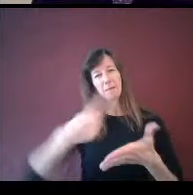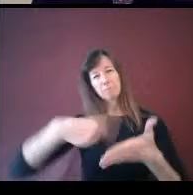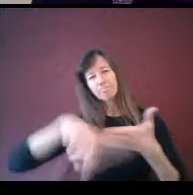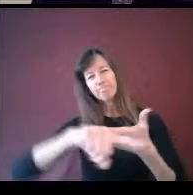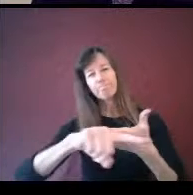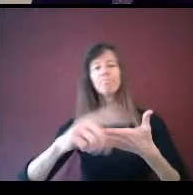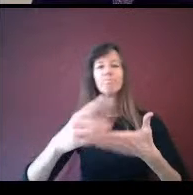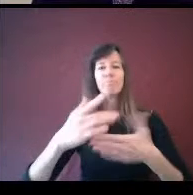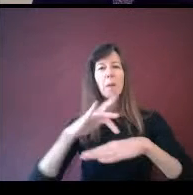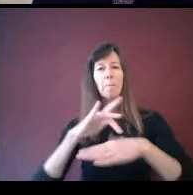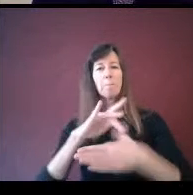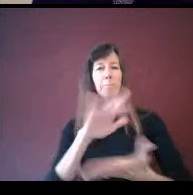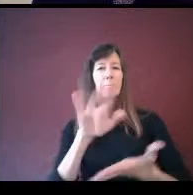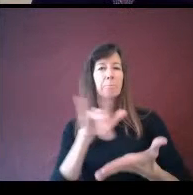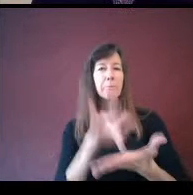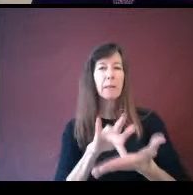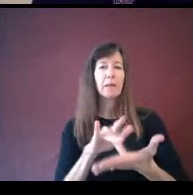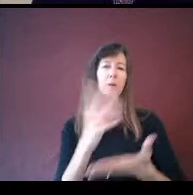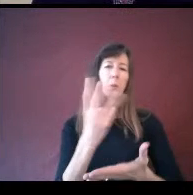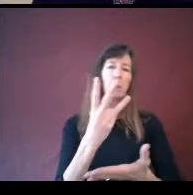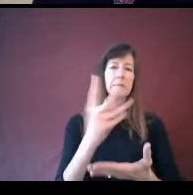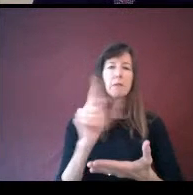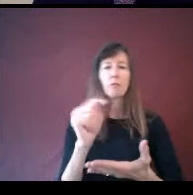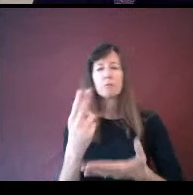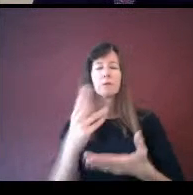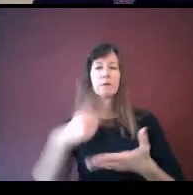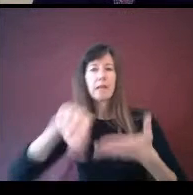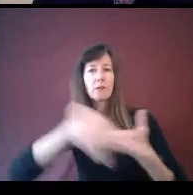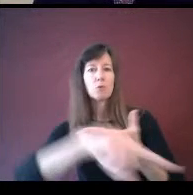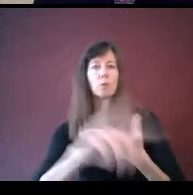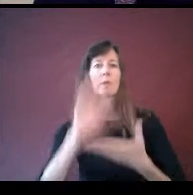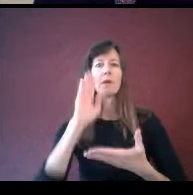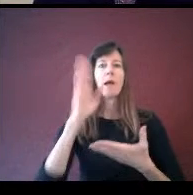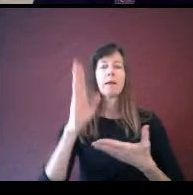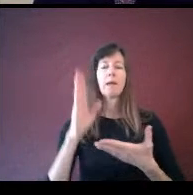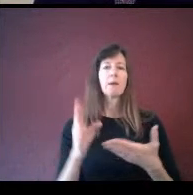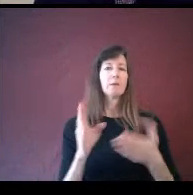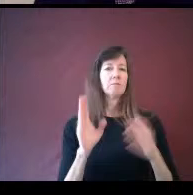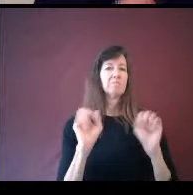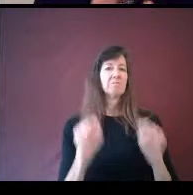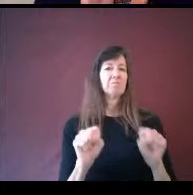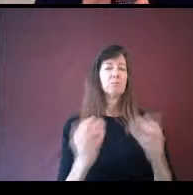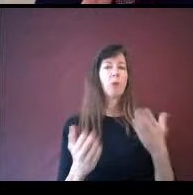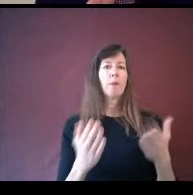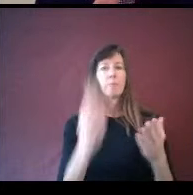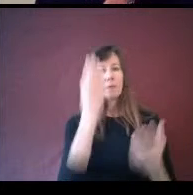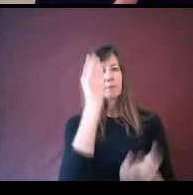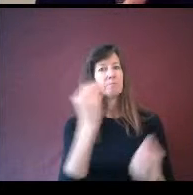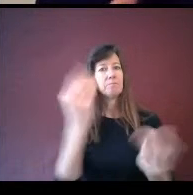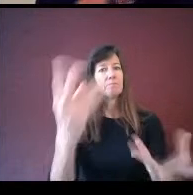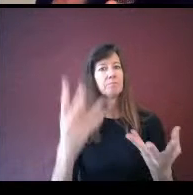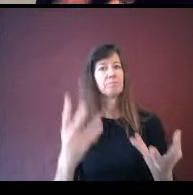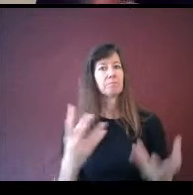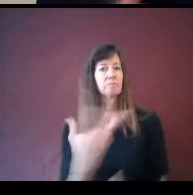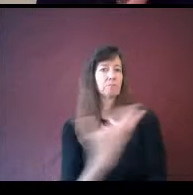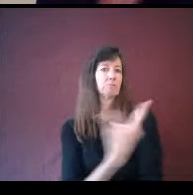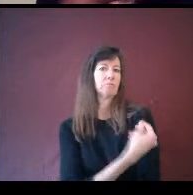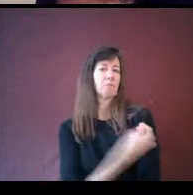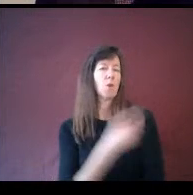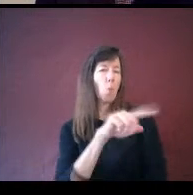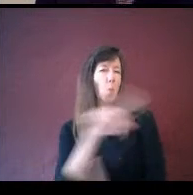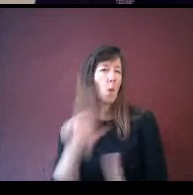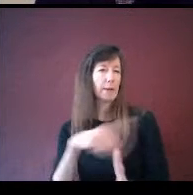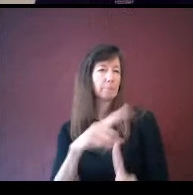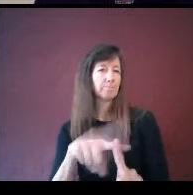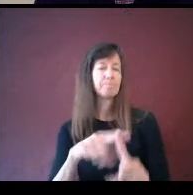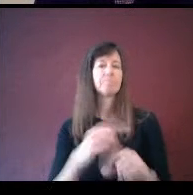about our vaccine distribution plan and how we're seeing that play out. In terms of timing, it really is going to be,